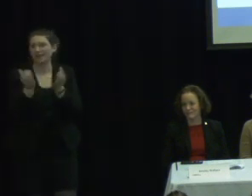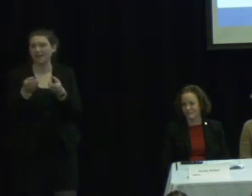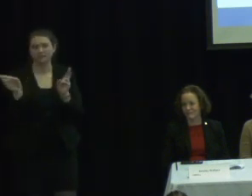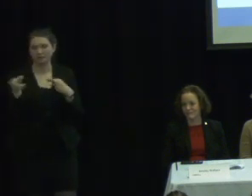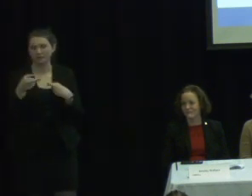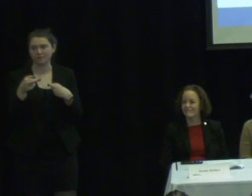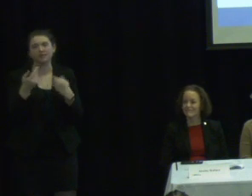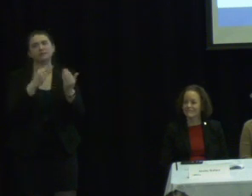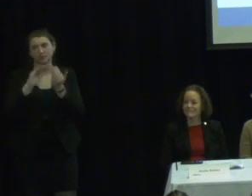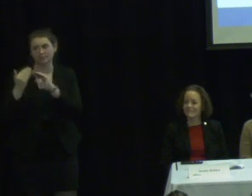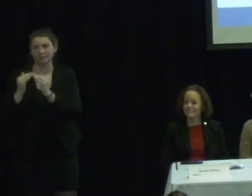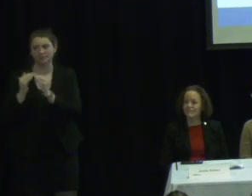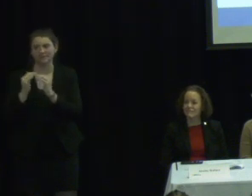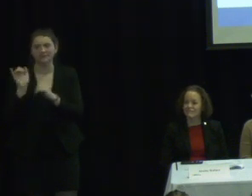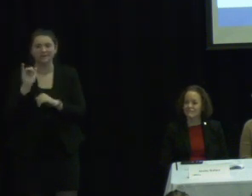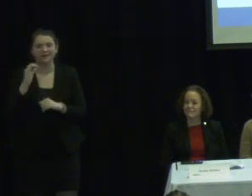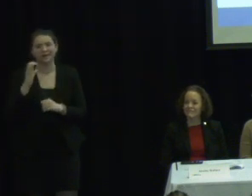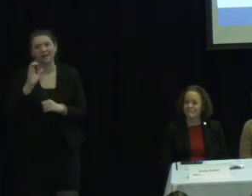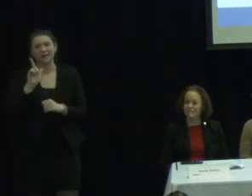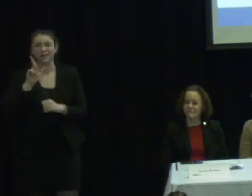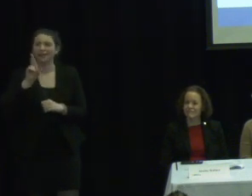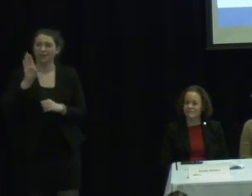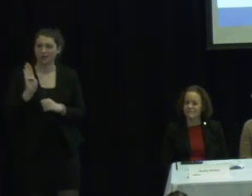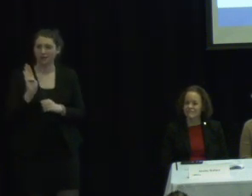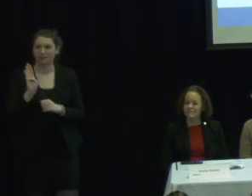It's a community. It's a clubhouse.